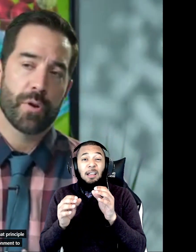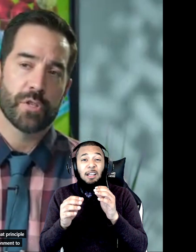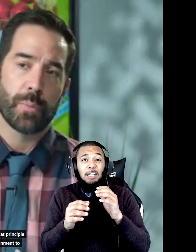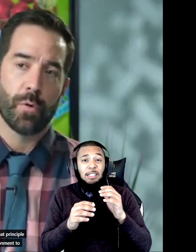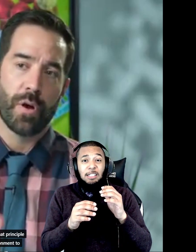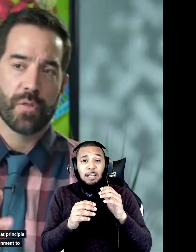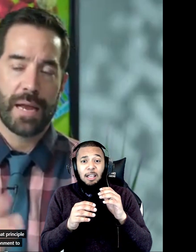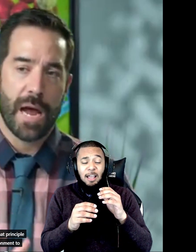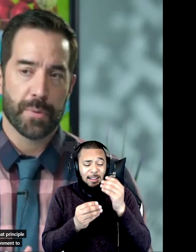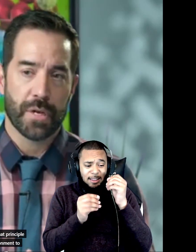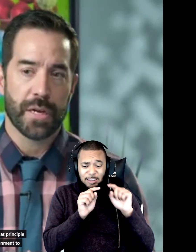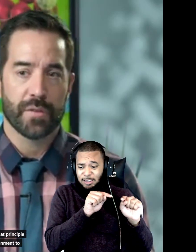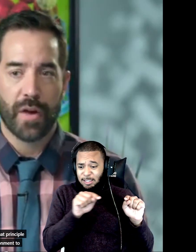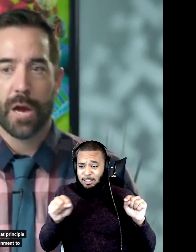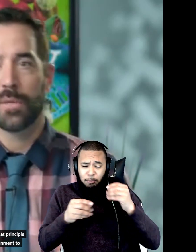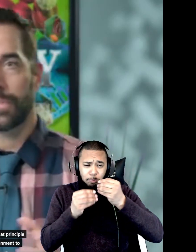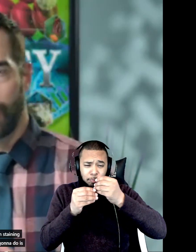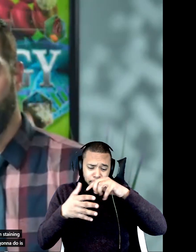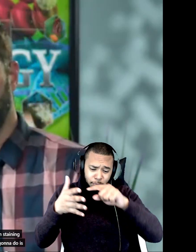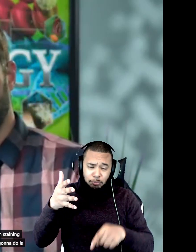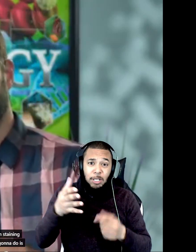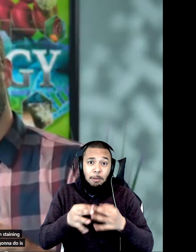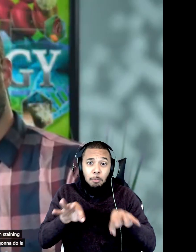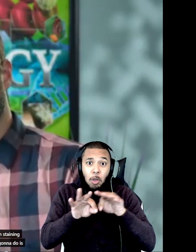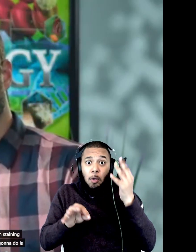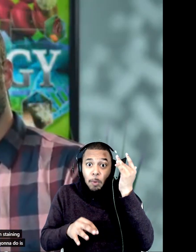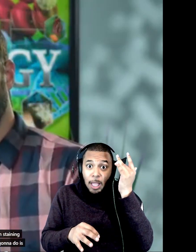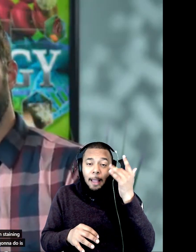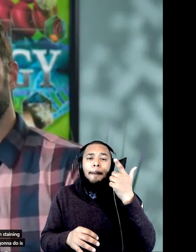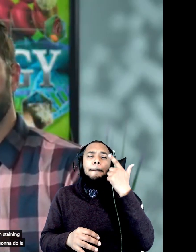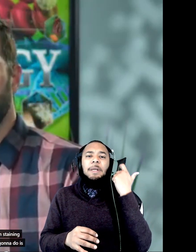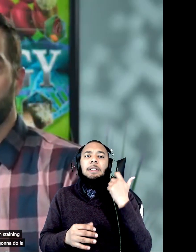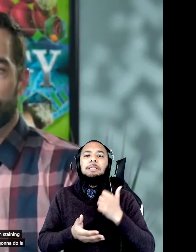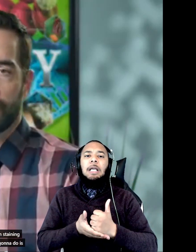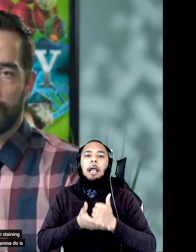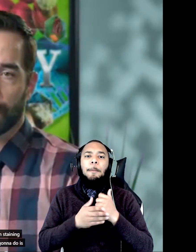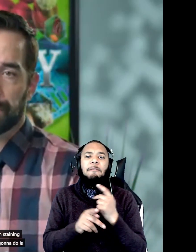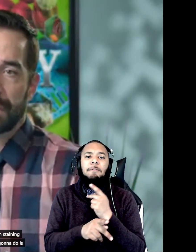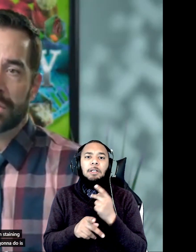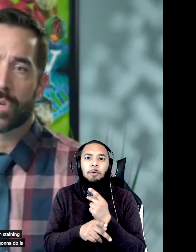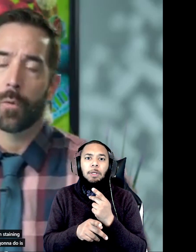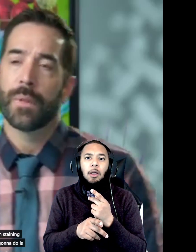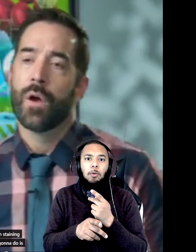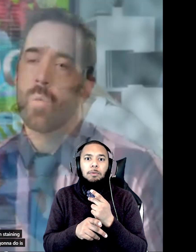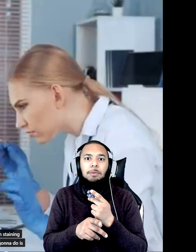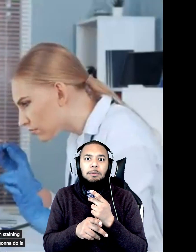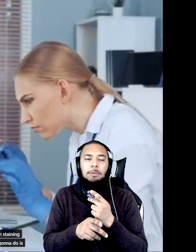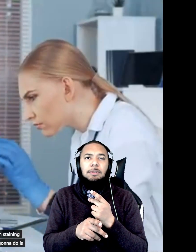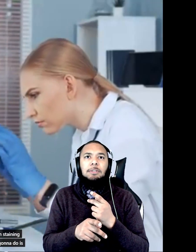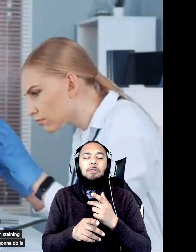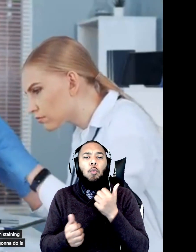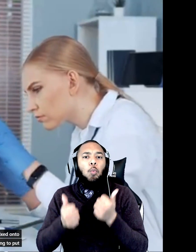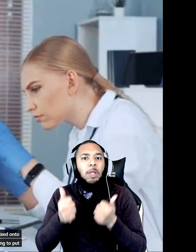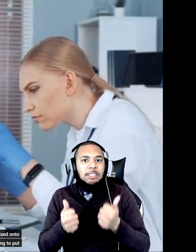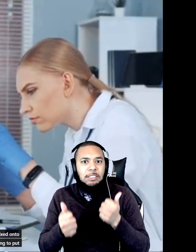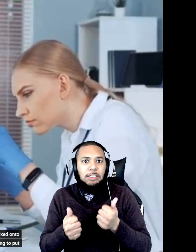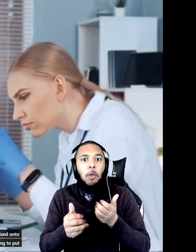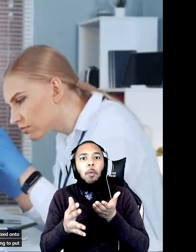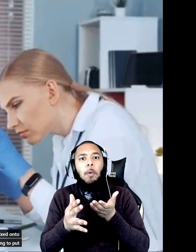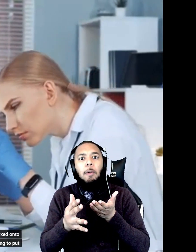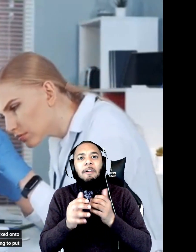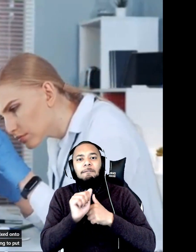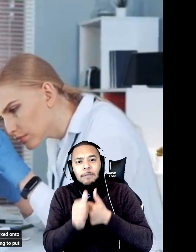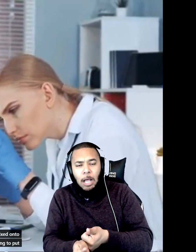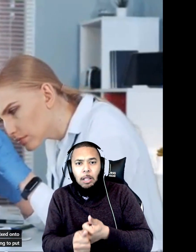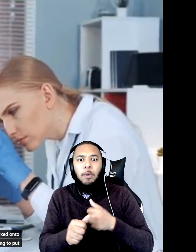that principle of that hypertonic environment to help us through this gram staining procedure. So what we're going to do is, to start,